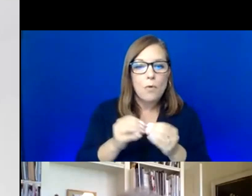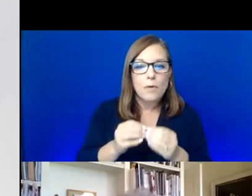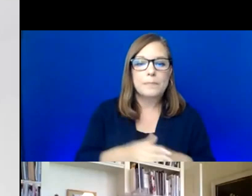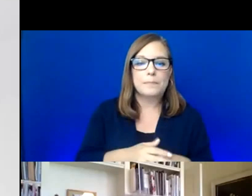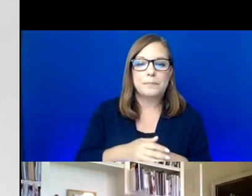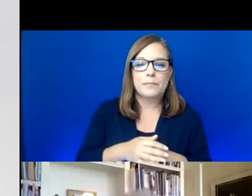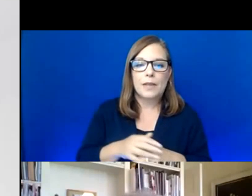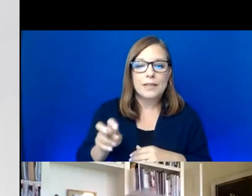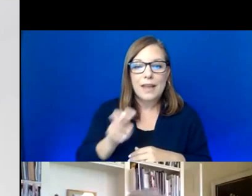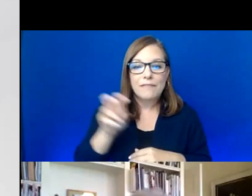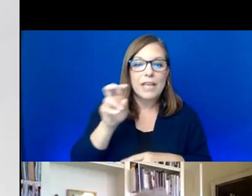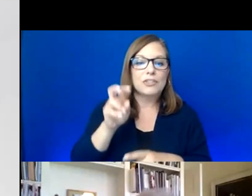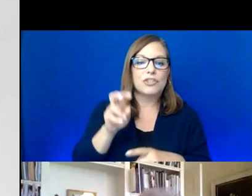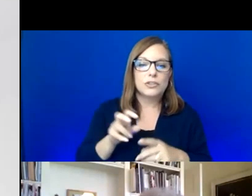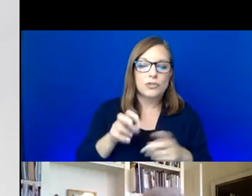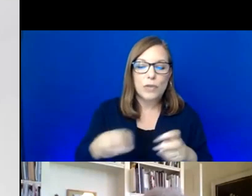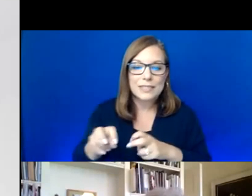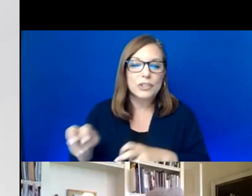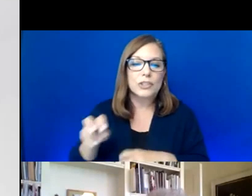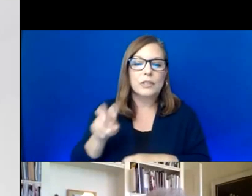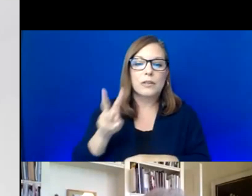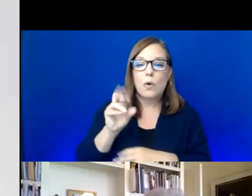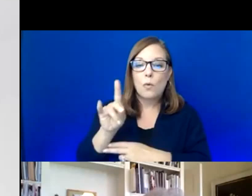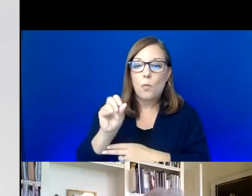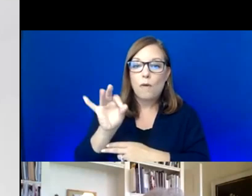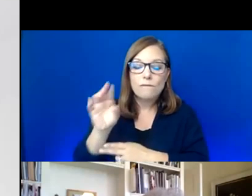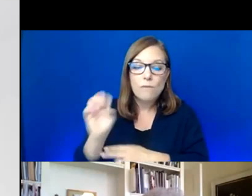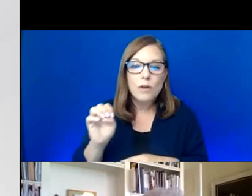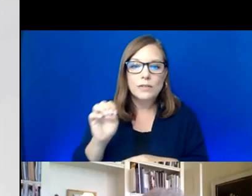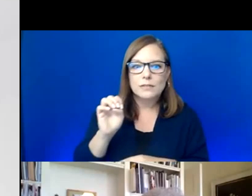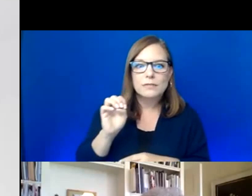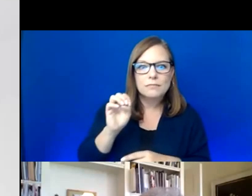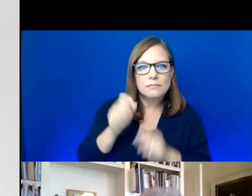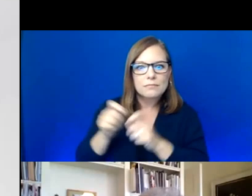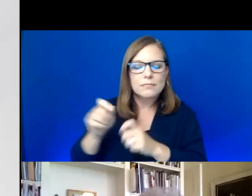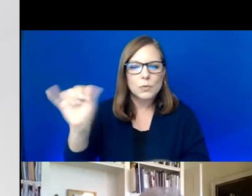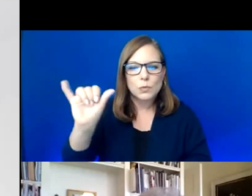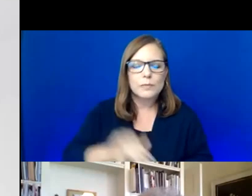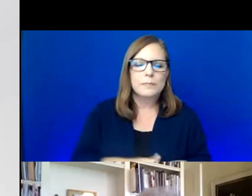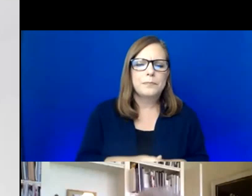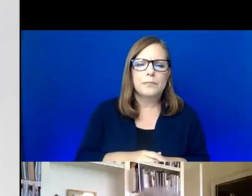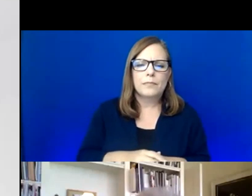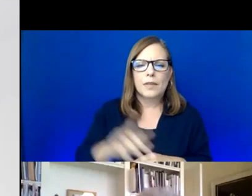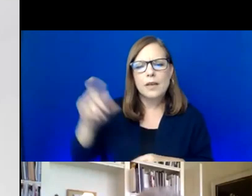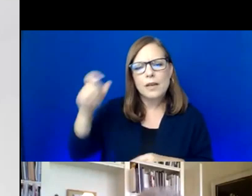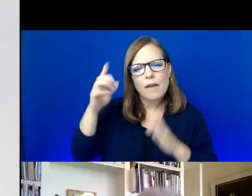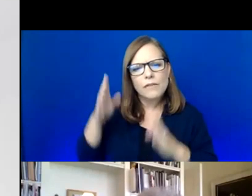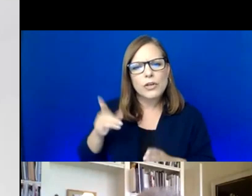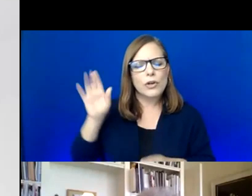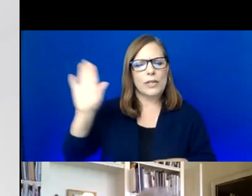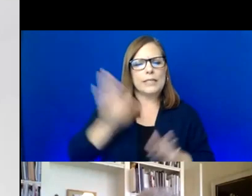workforce configurations. The Governor's Master Plan for Aging, developed during the pandemic and released in